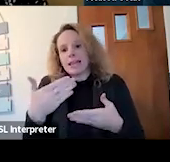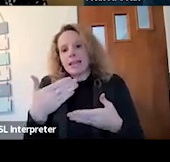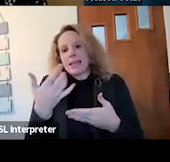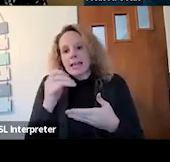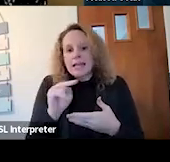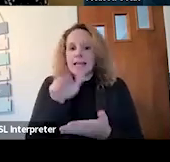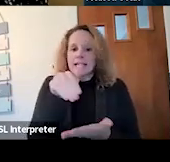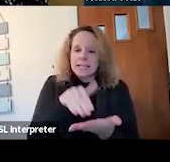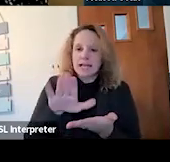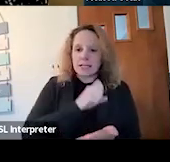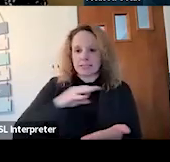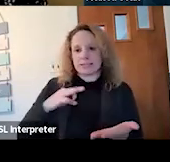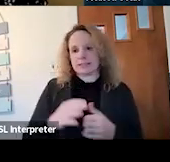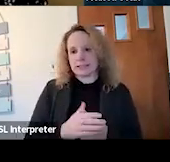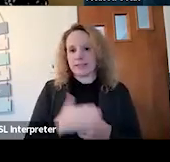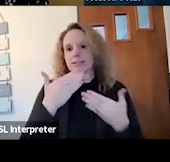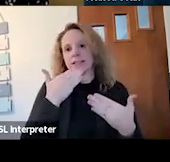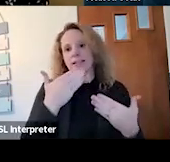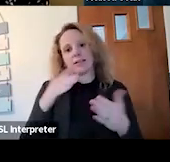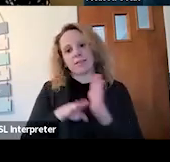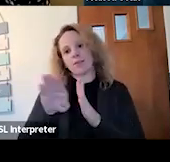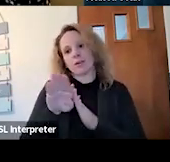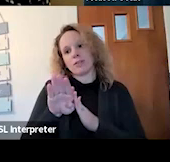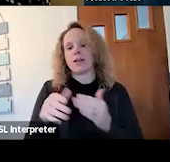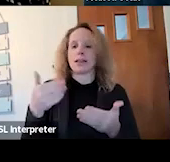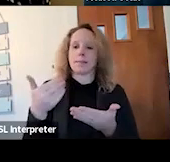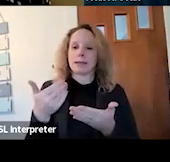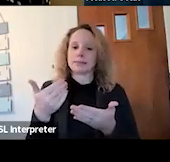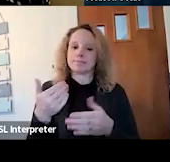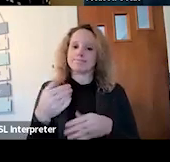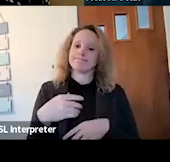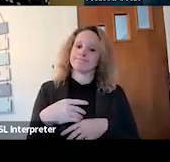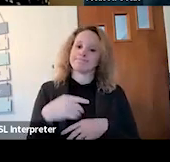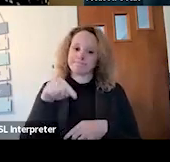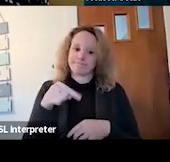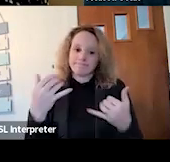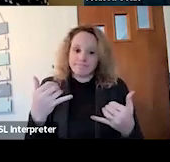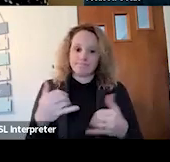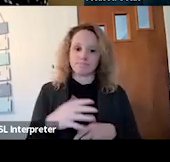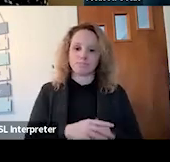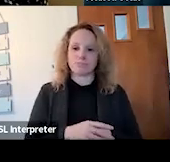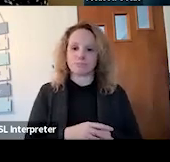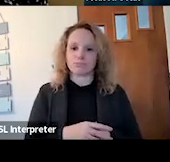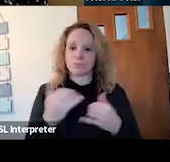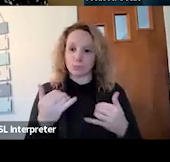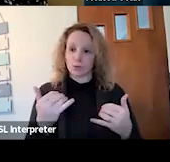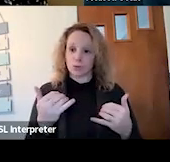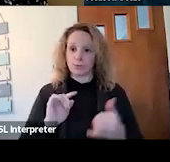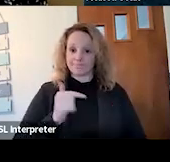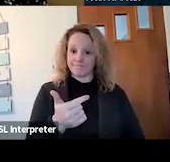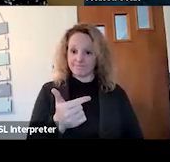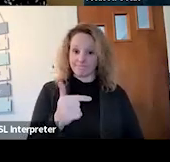their staff for the work that they do in developing and facilitating today's webinar. So at this time, I turn it back to you, Dr.